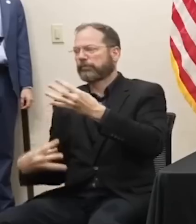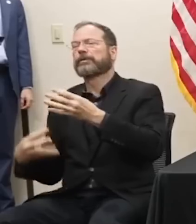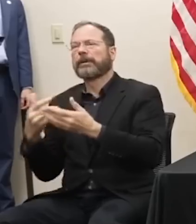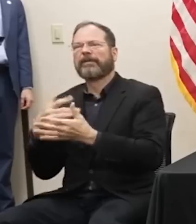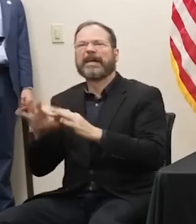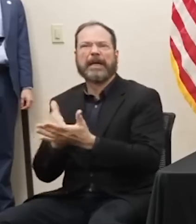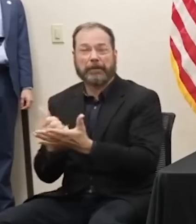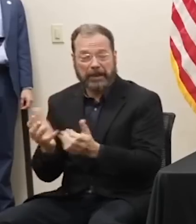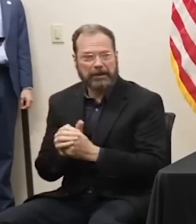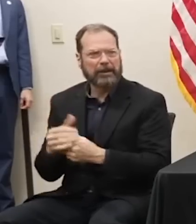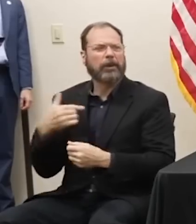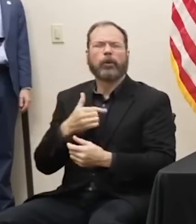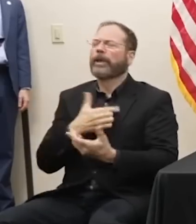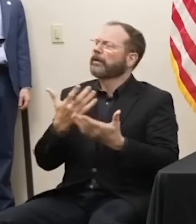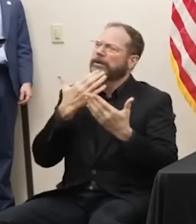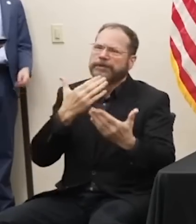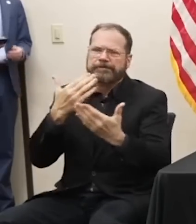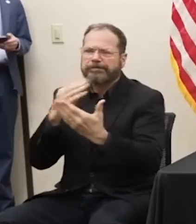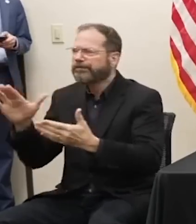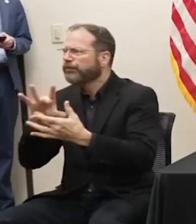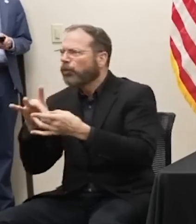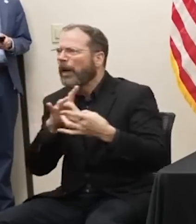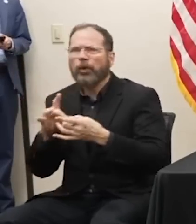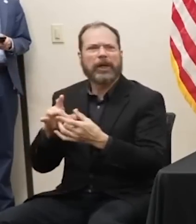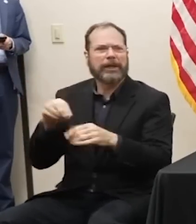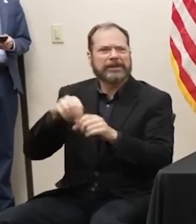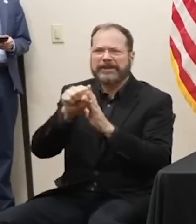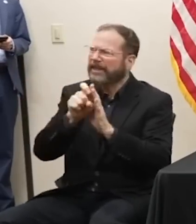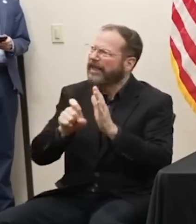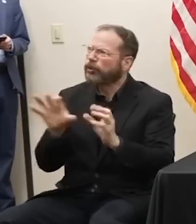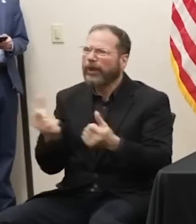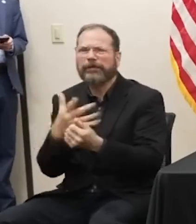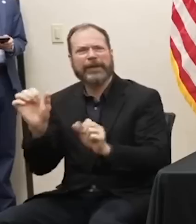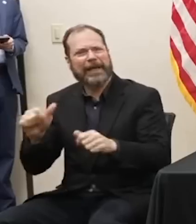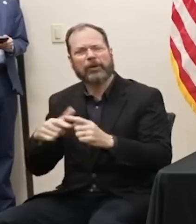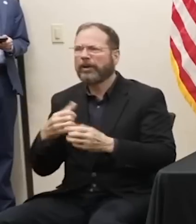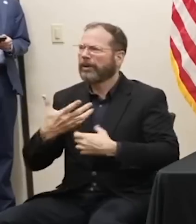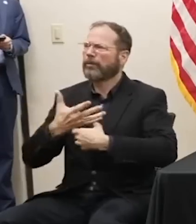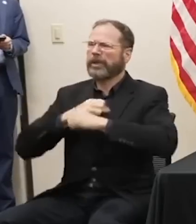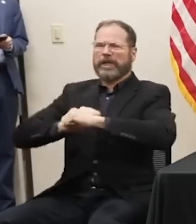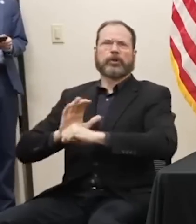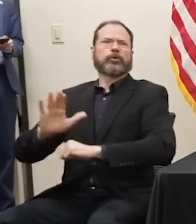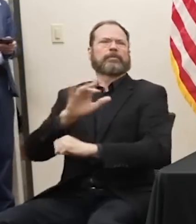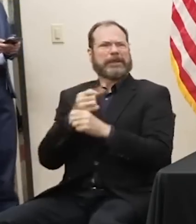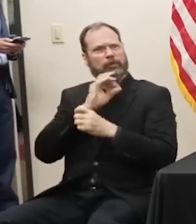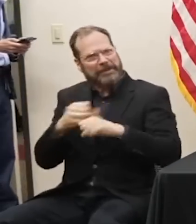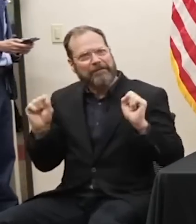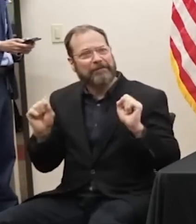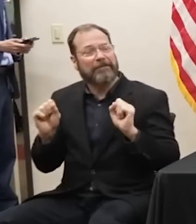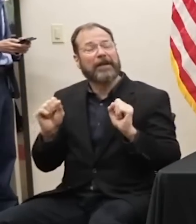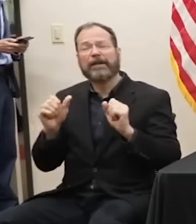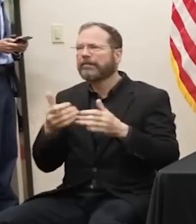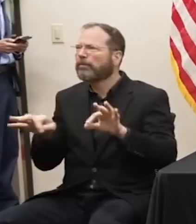appreciate everybody in their cooperation in the state of Texas to do everything you can to protect your own safety by making sure that